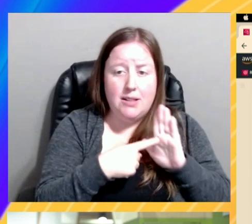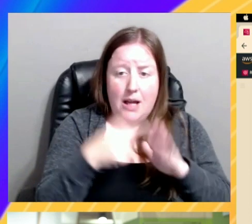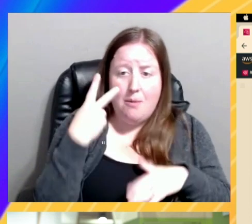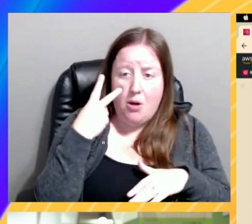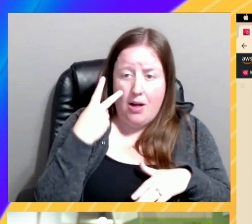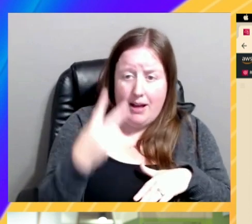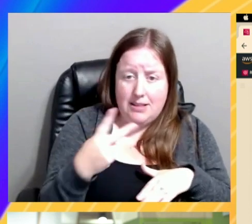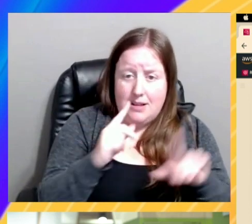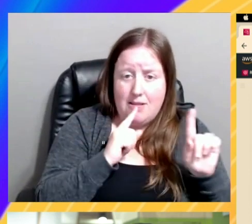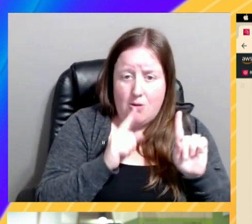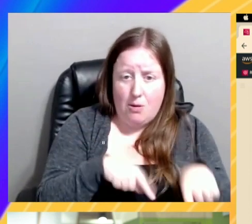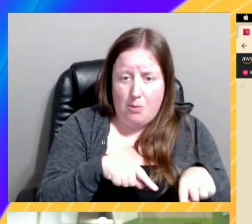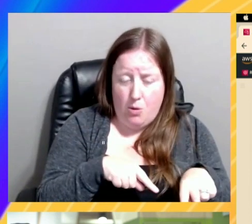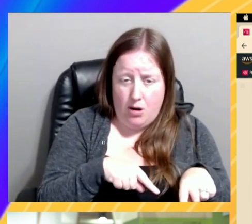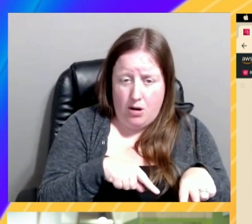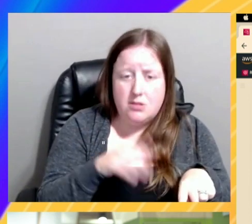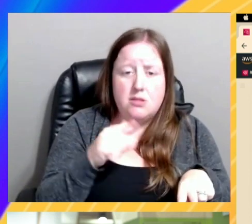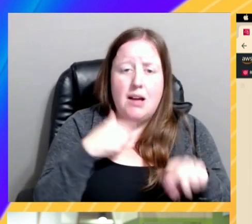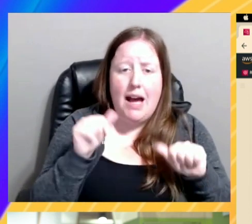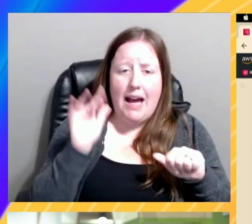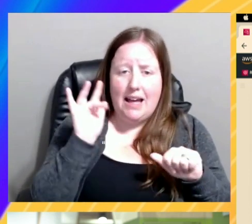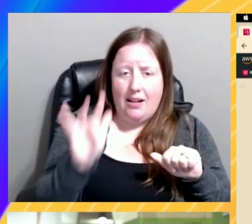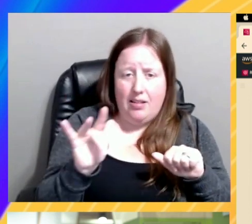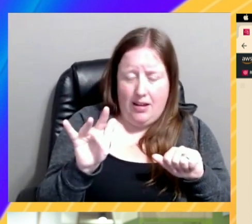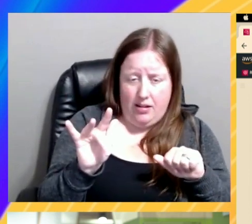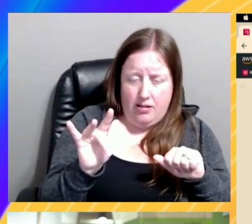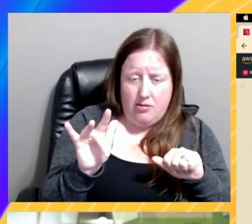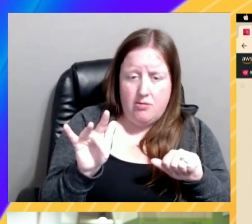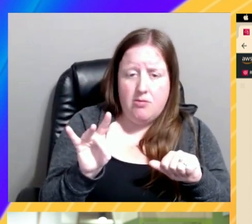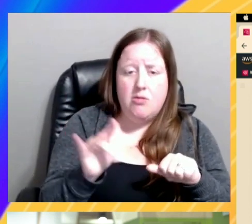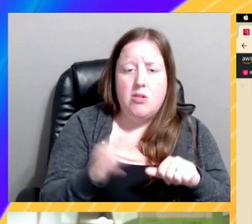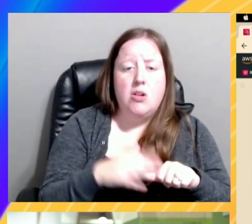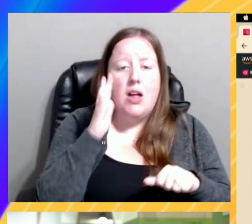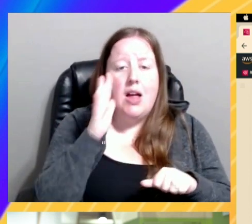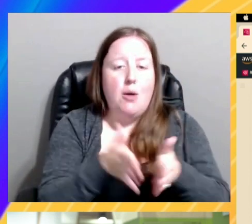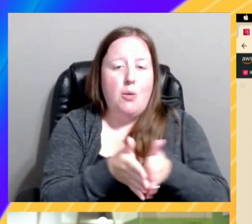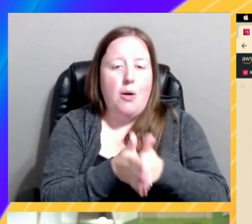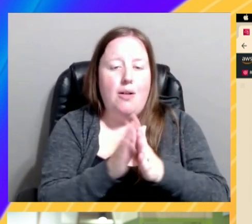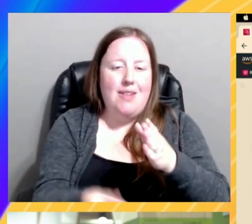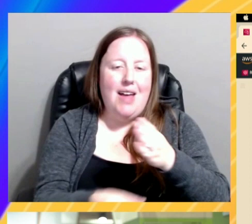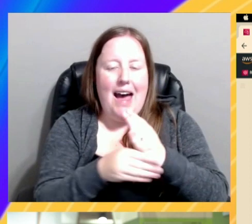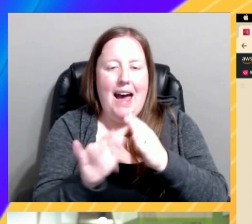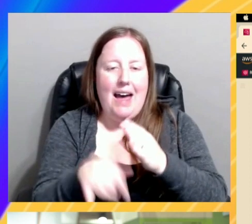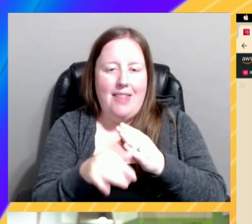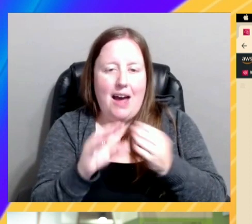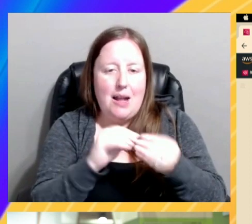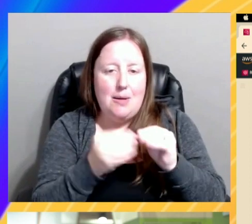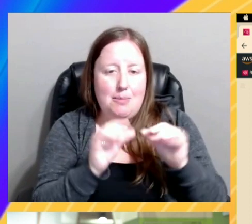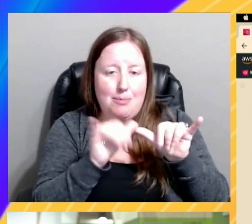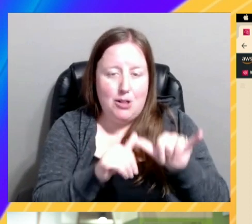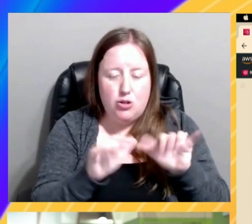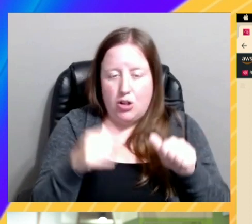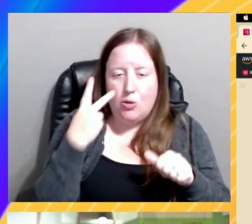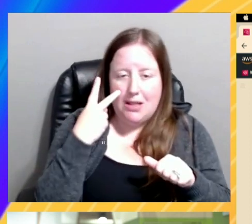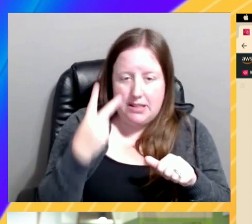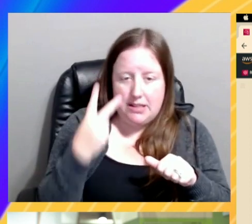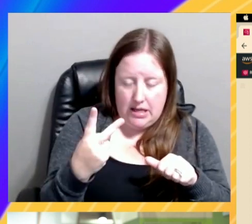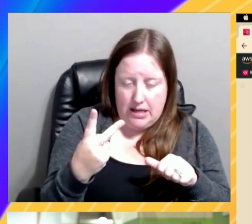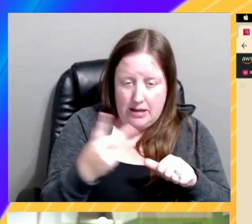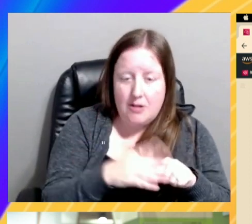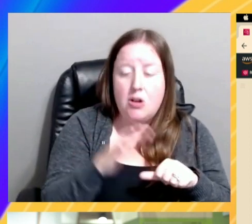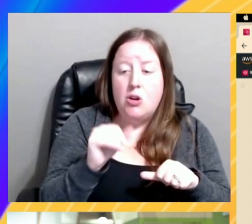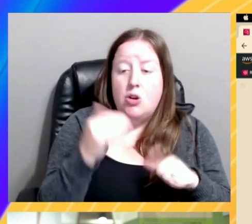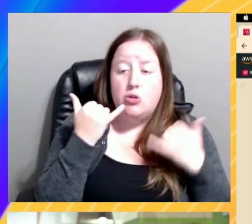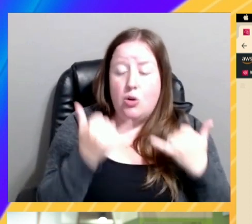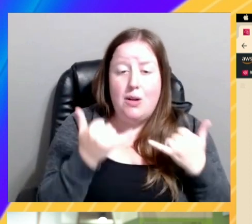utilization. So I can click on the plus button here. So it's going to add that metric to the filter here that you see here in the blue. So now all you see are all